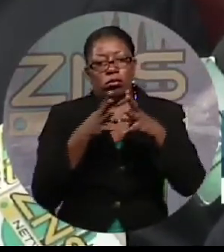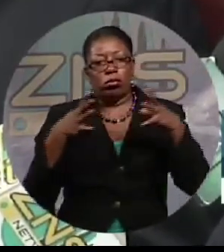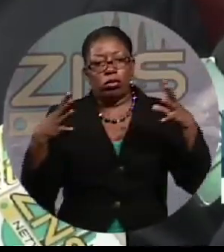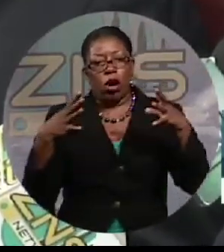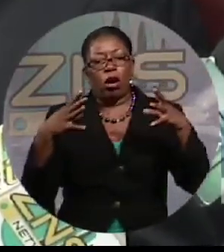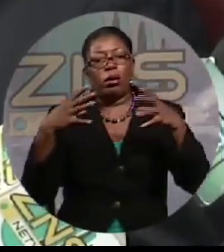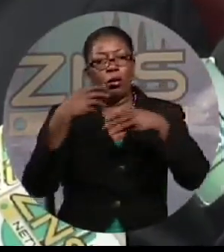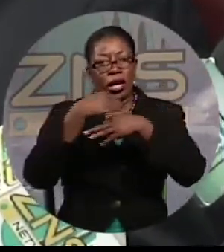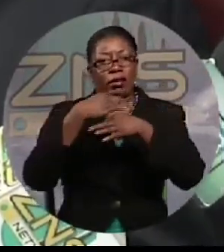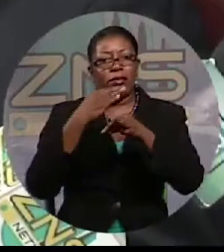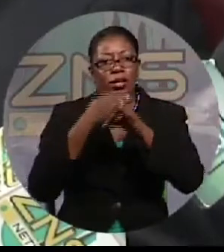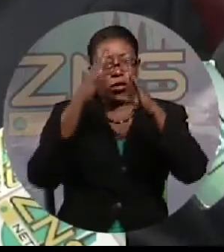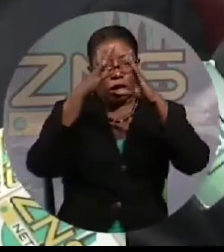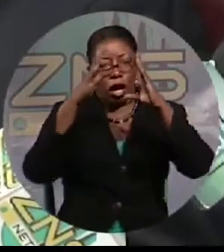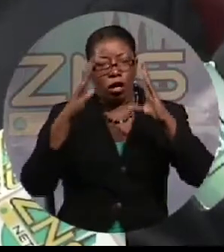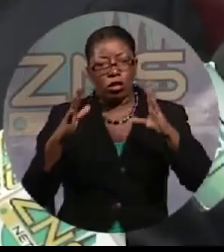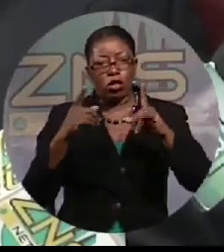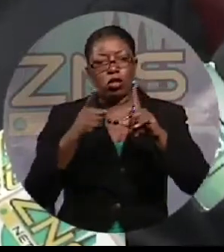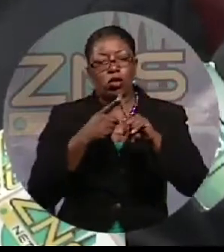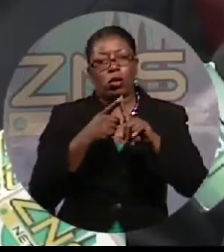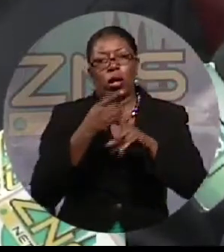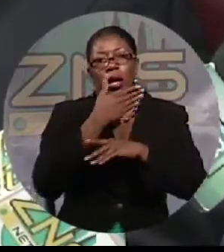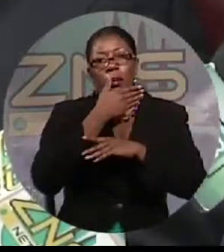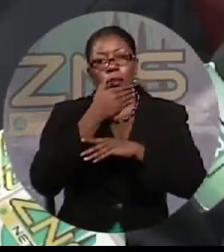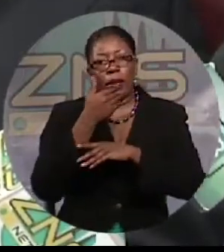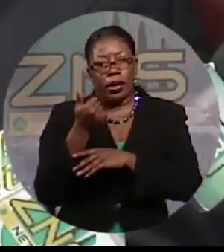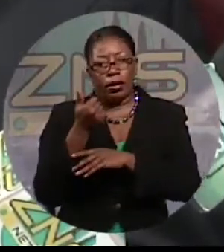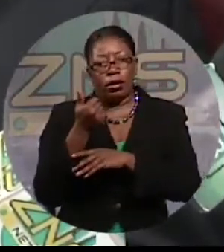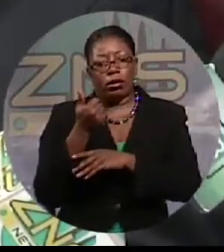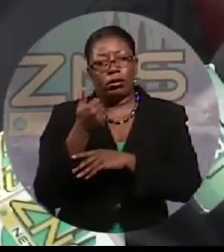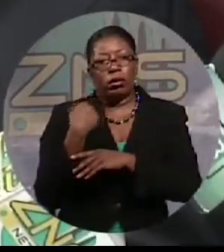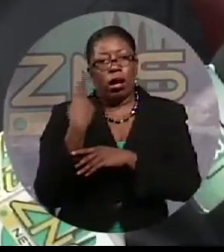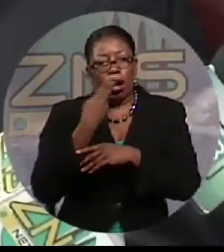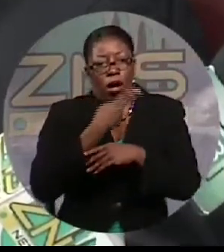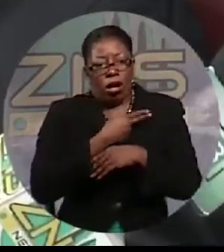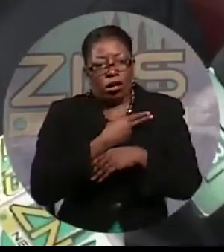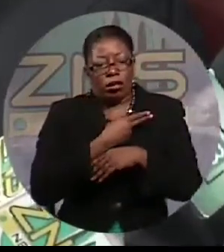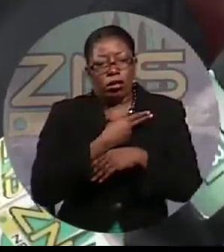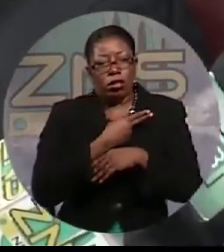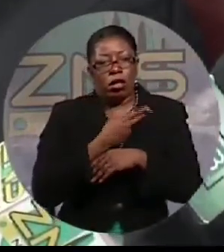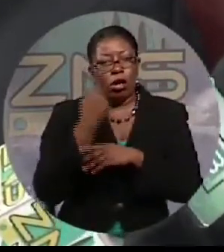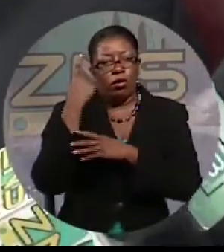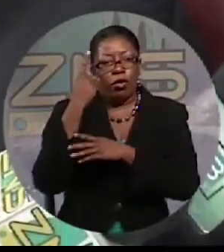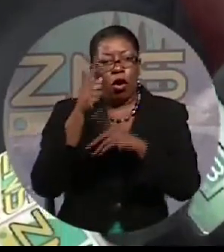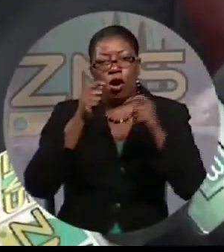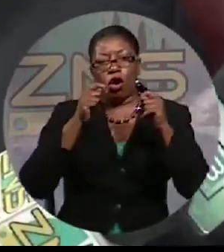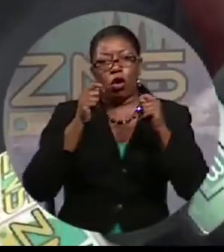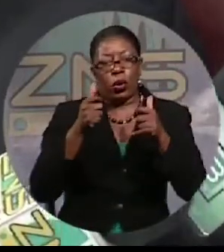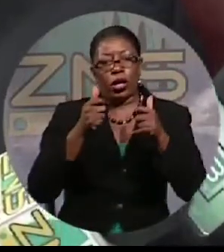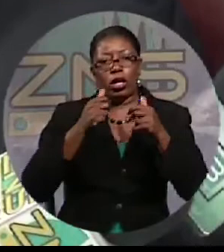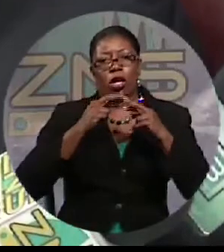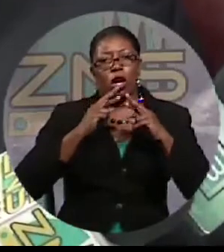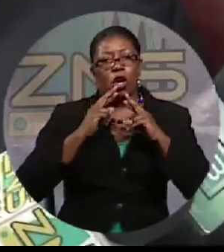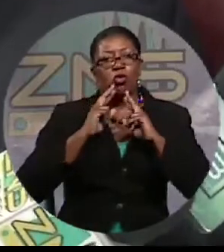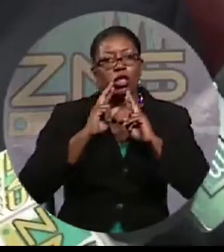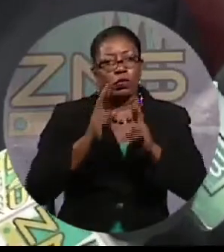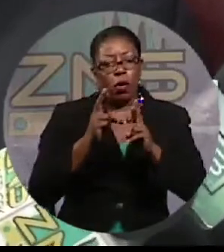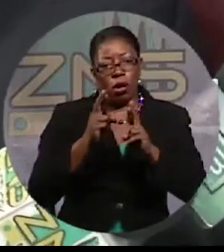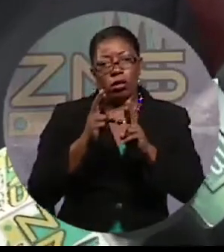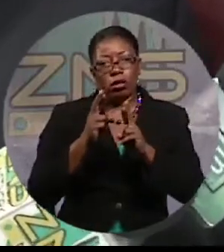the purposes of better preparing us in terms of quick responses on disaster